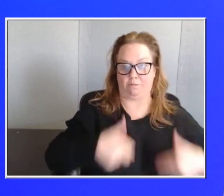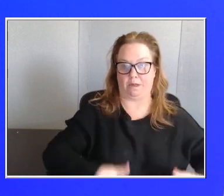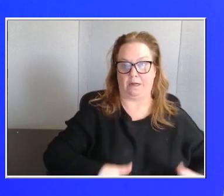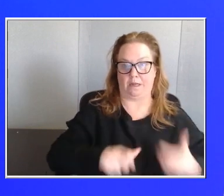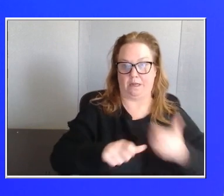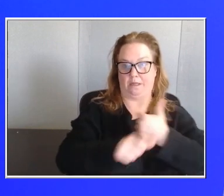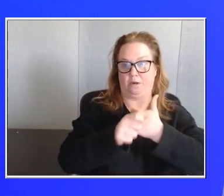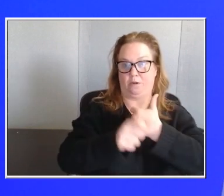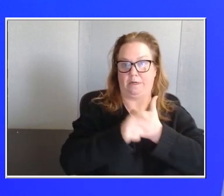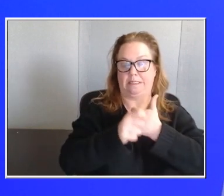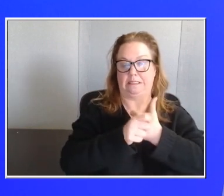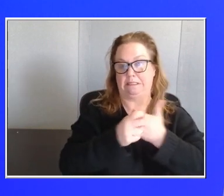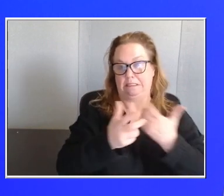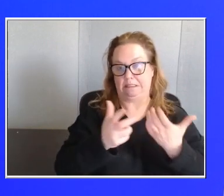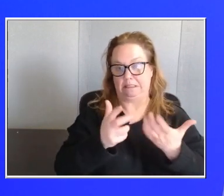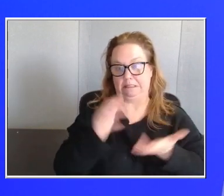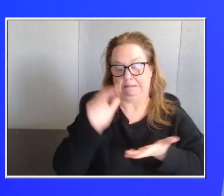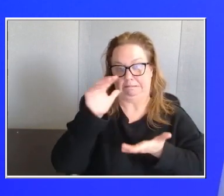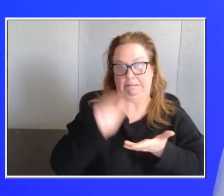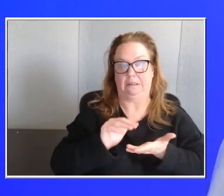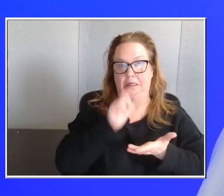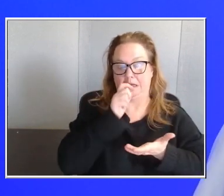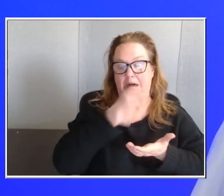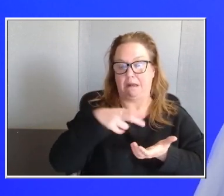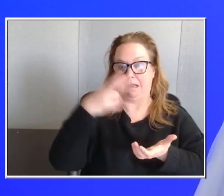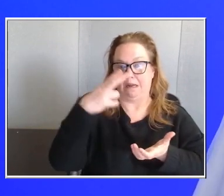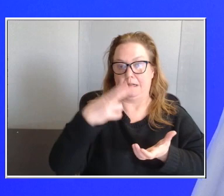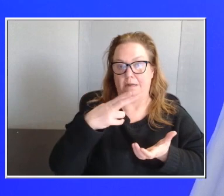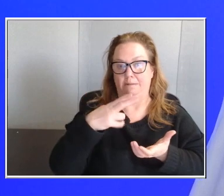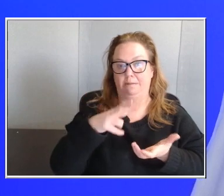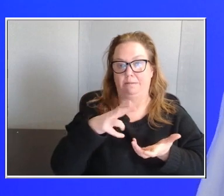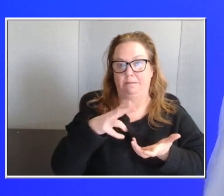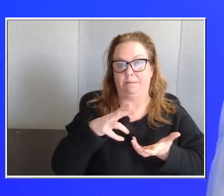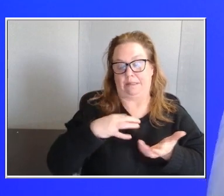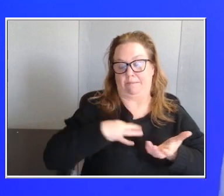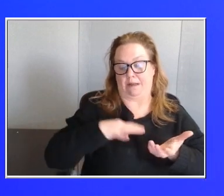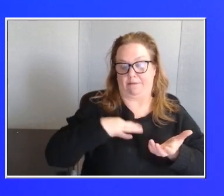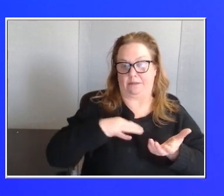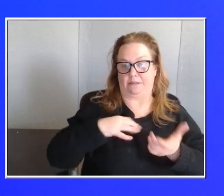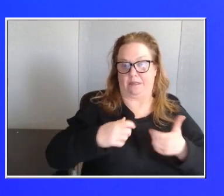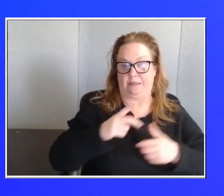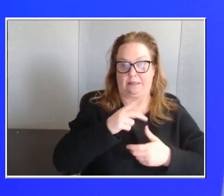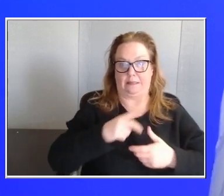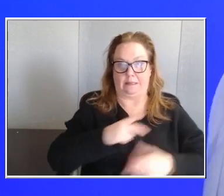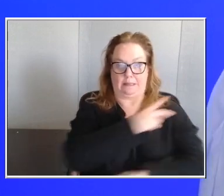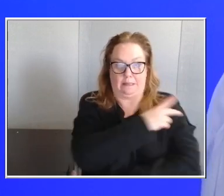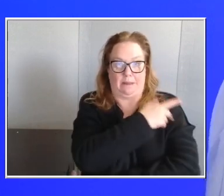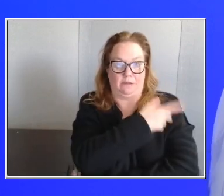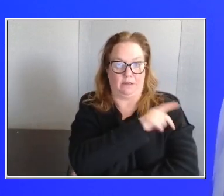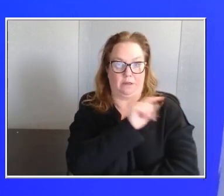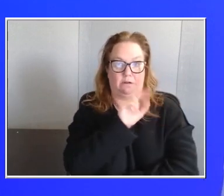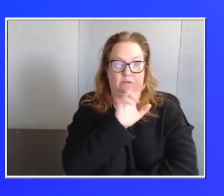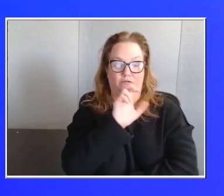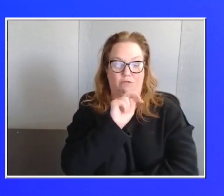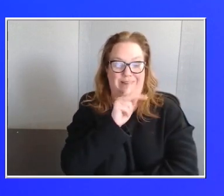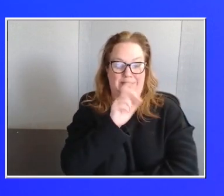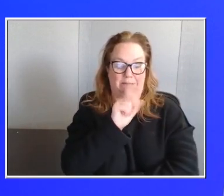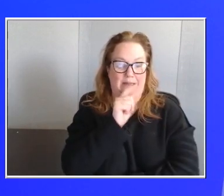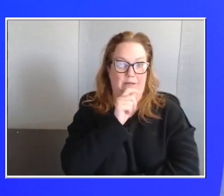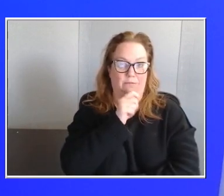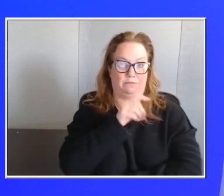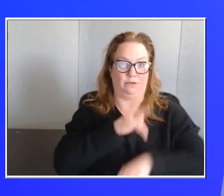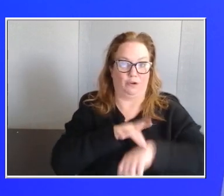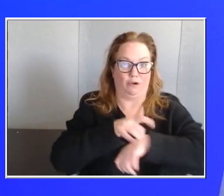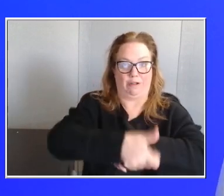is not that high. But the advantage is the patient who they're donating to can get a transplant sooner. They don't have to